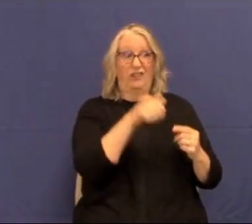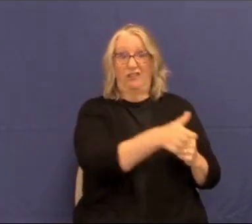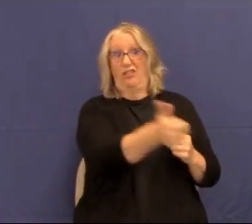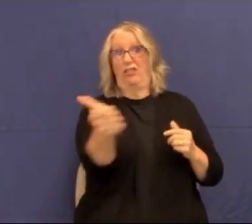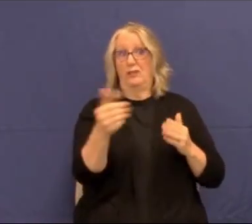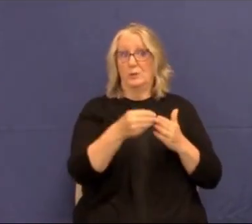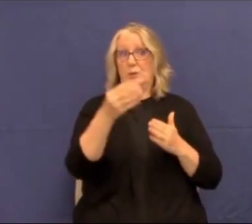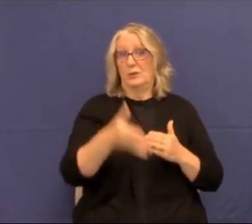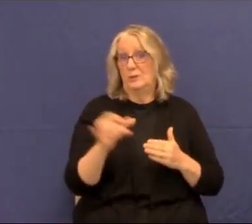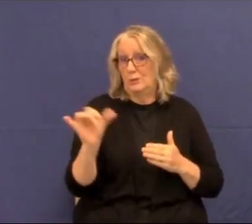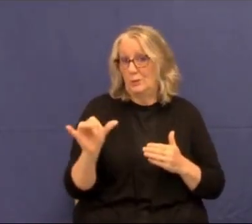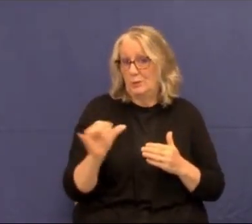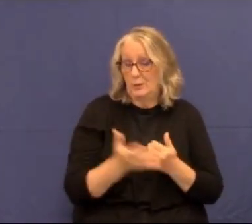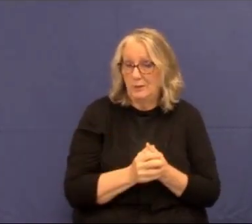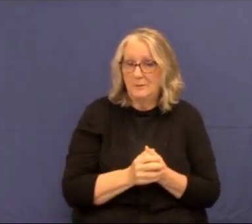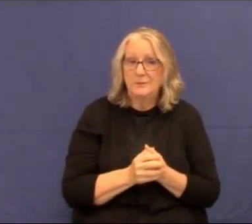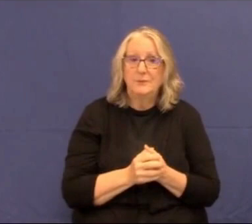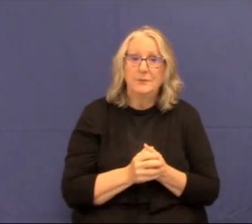other students too. And